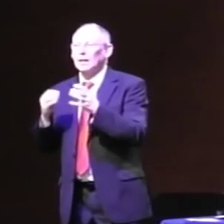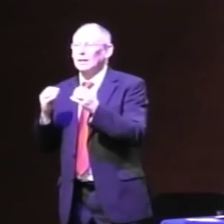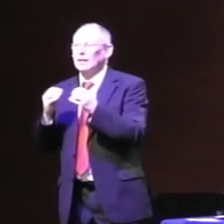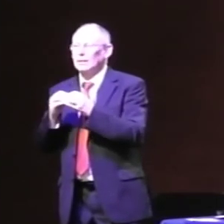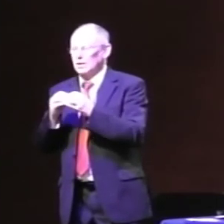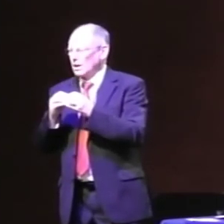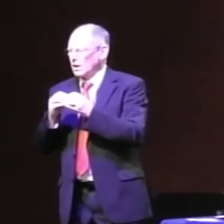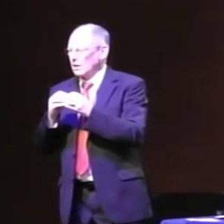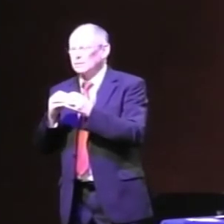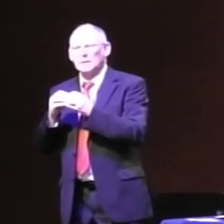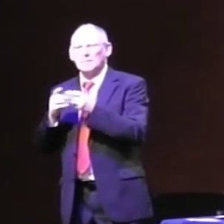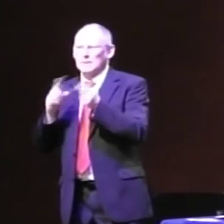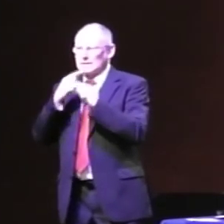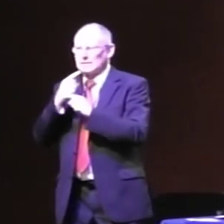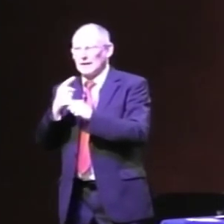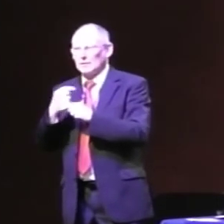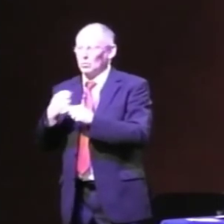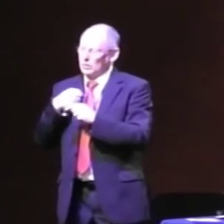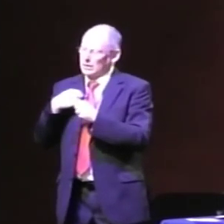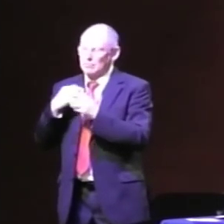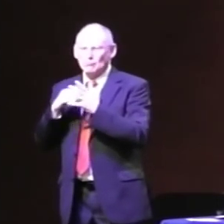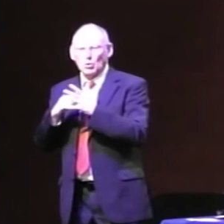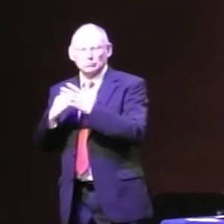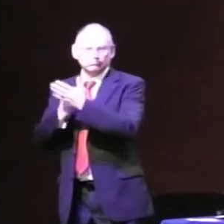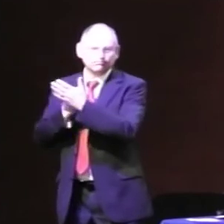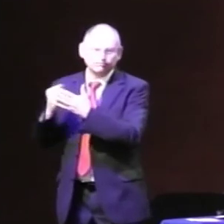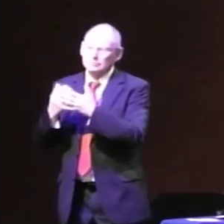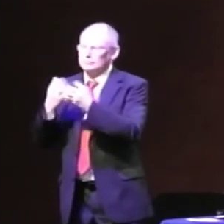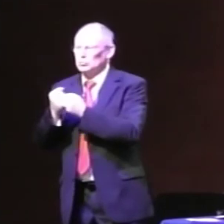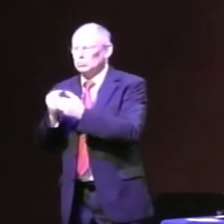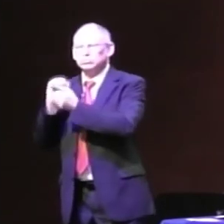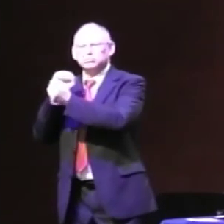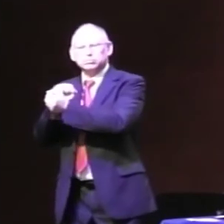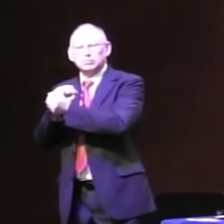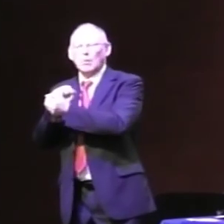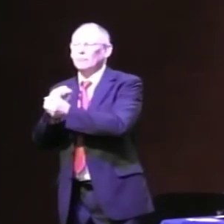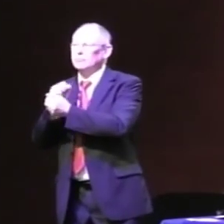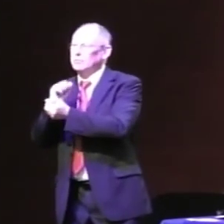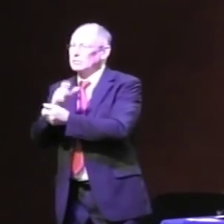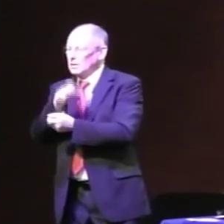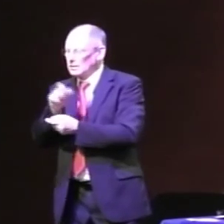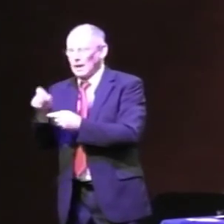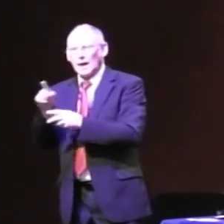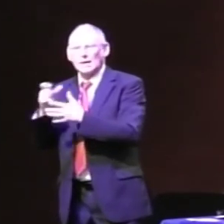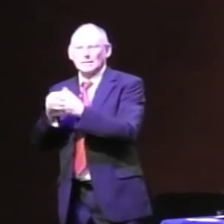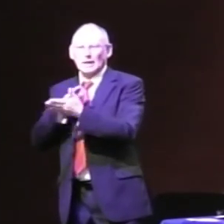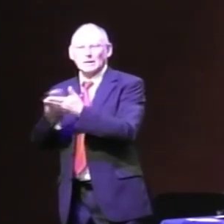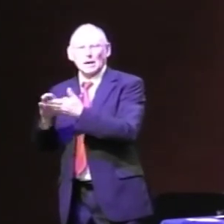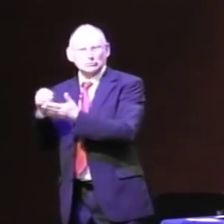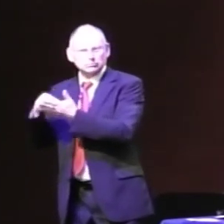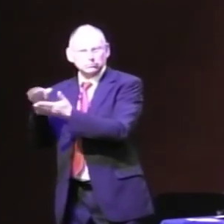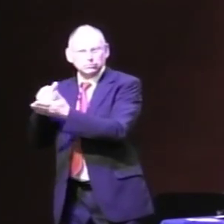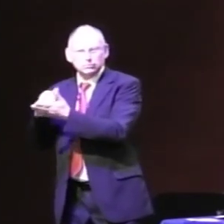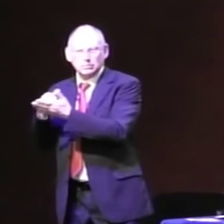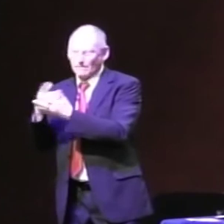A Labour cabinet minister says it would be morally repugnant to treat the incarceration of prisoners as a cash cow to